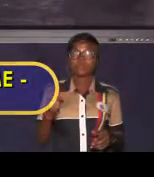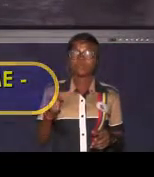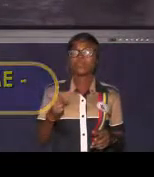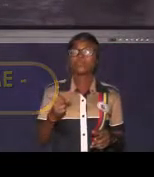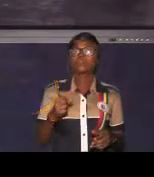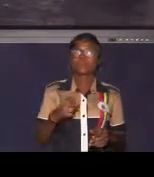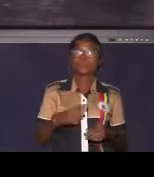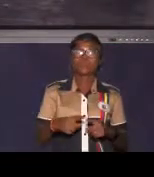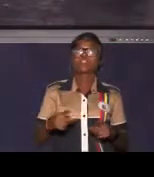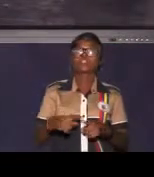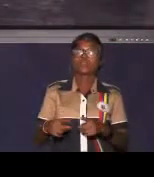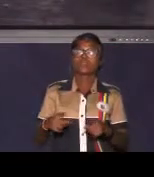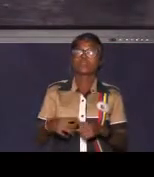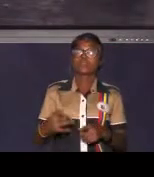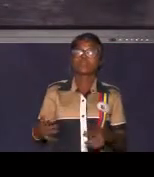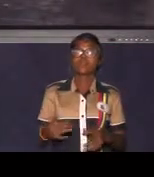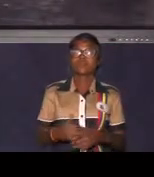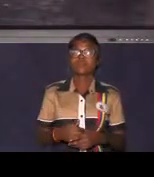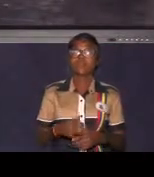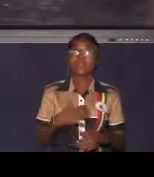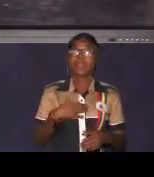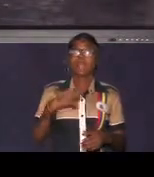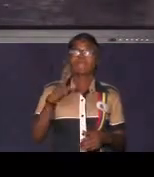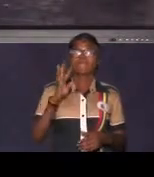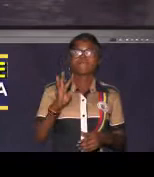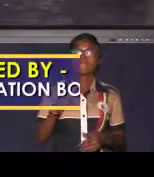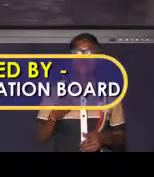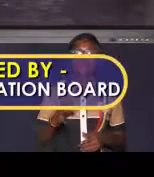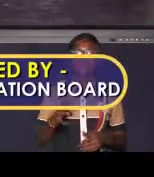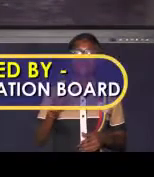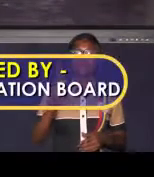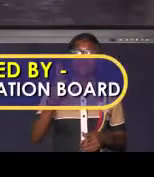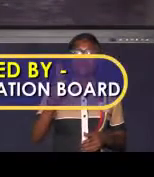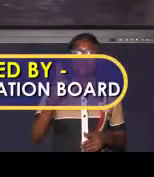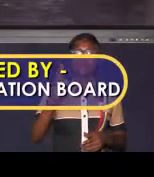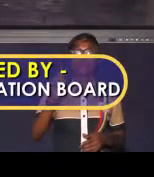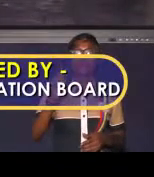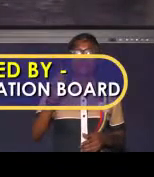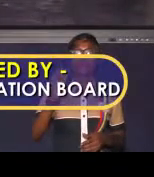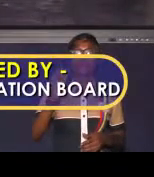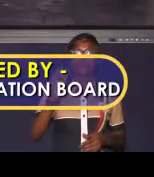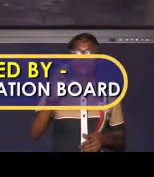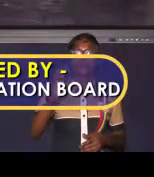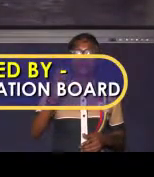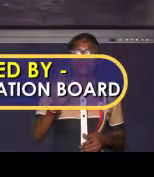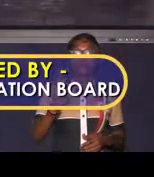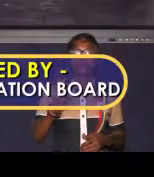Species. 3, don't mention it. And 4, buttock.